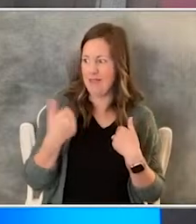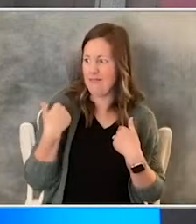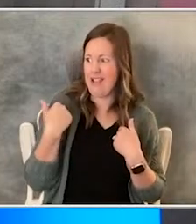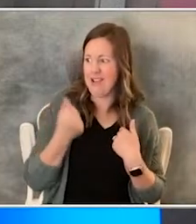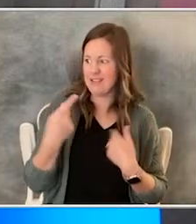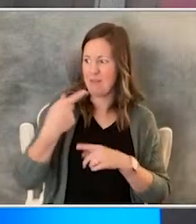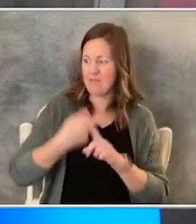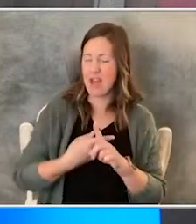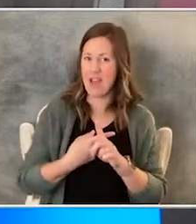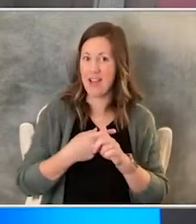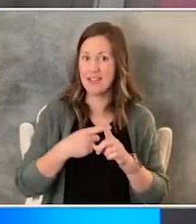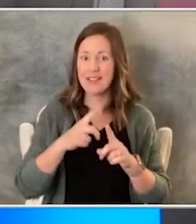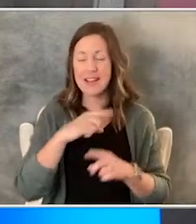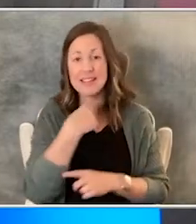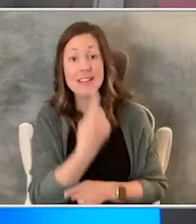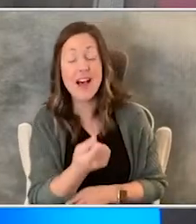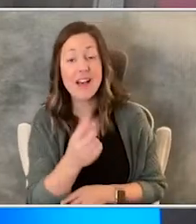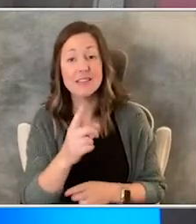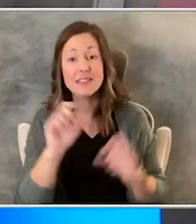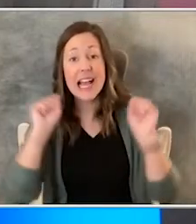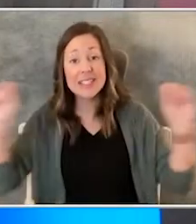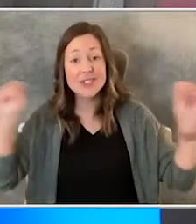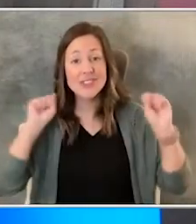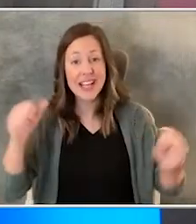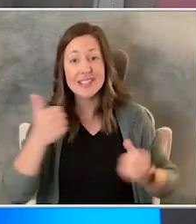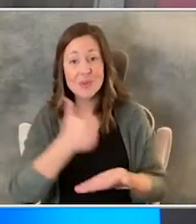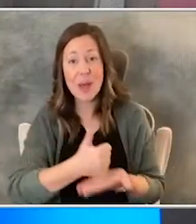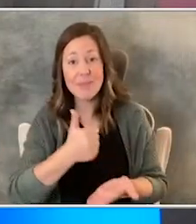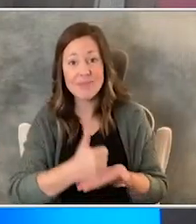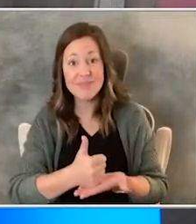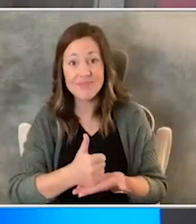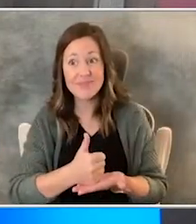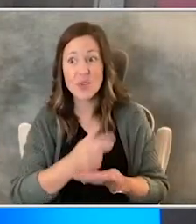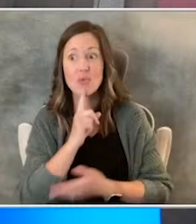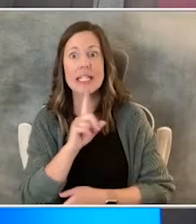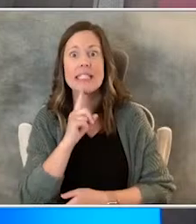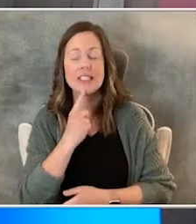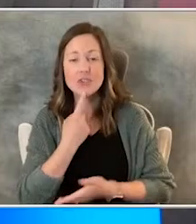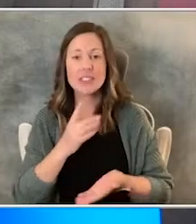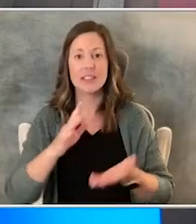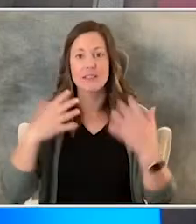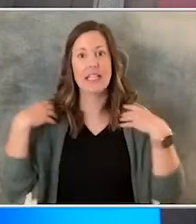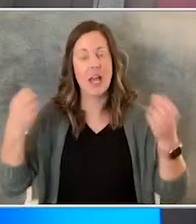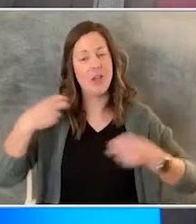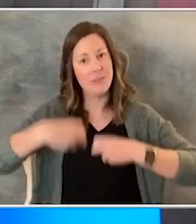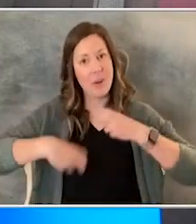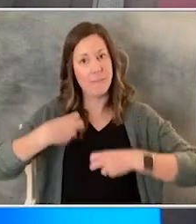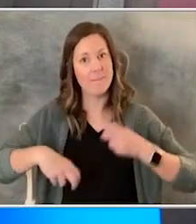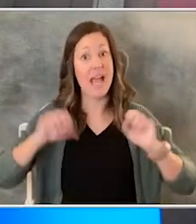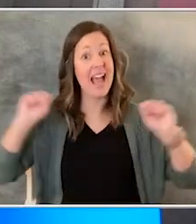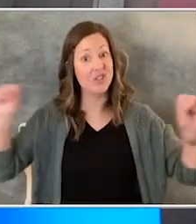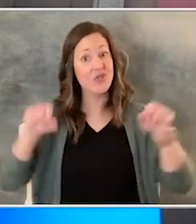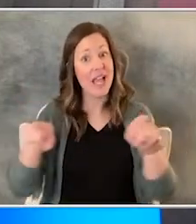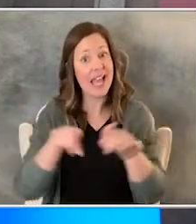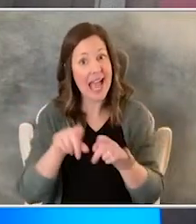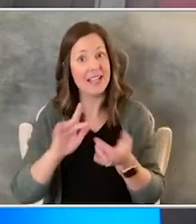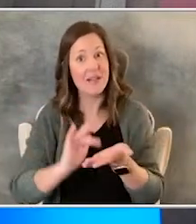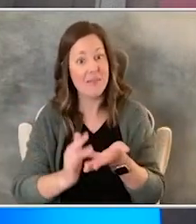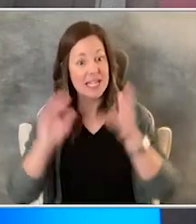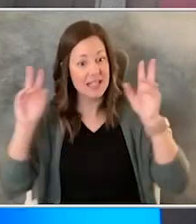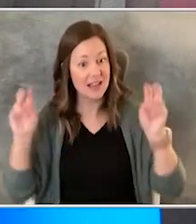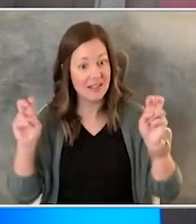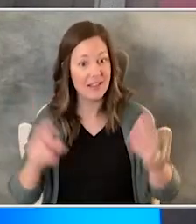individual bypass grafts will close in the first year. And sometimes, a lot of times, they're to a little vessel that isn't that important, and